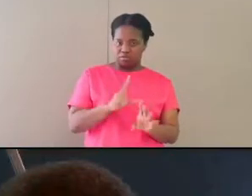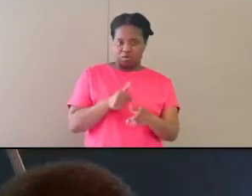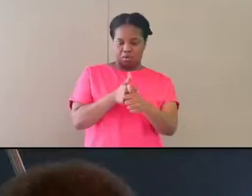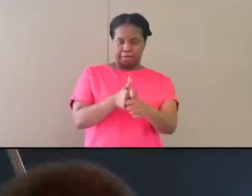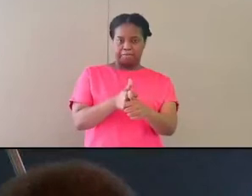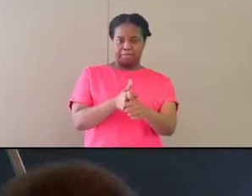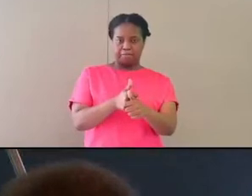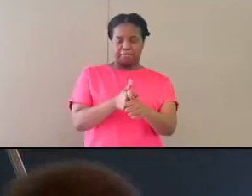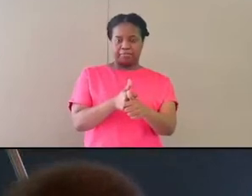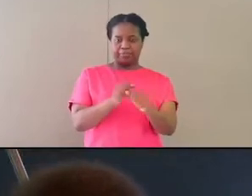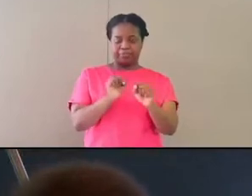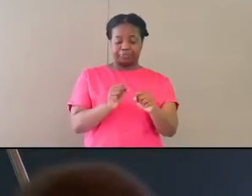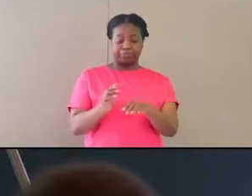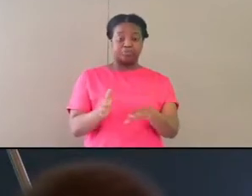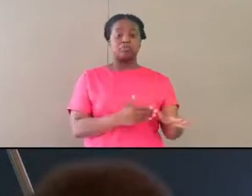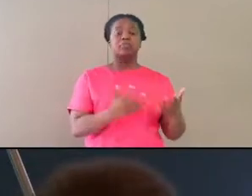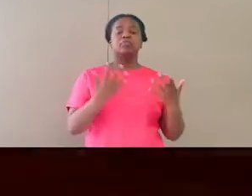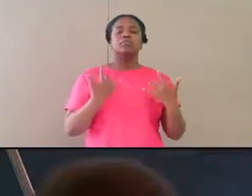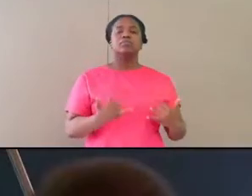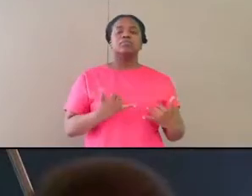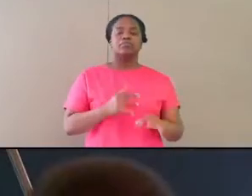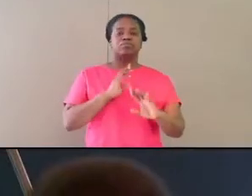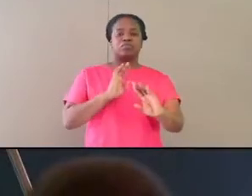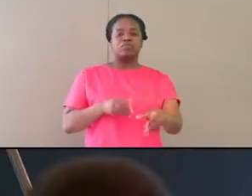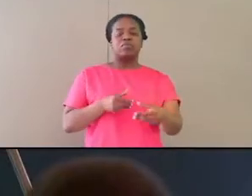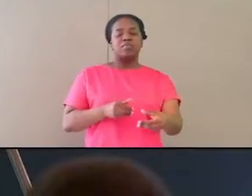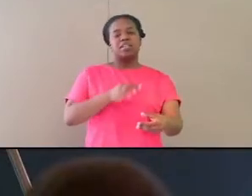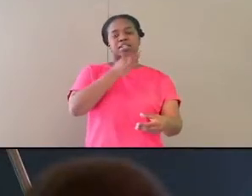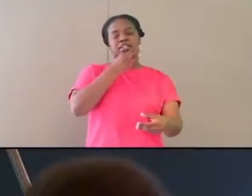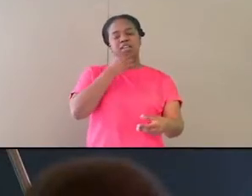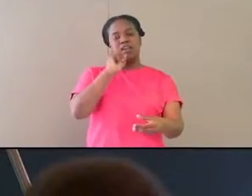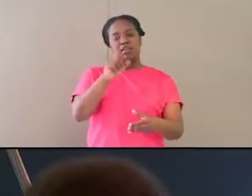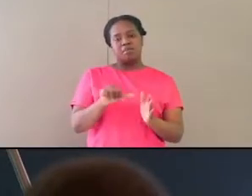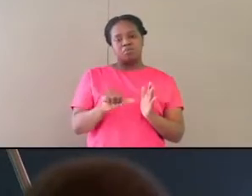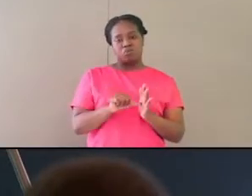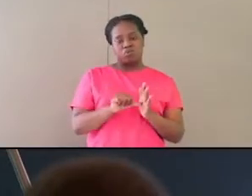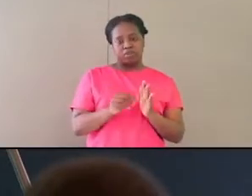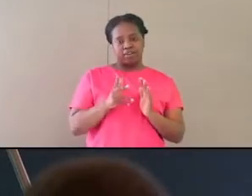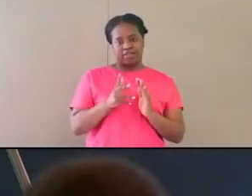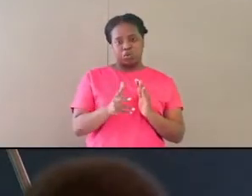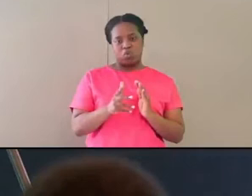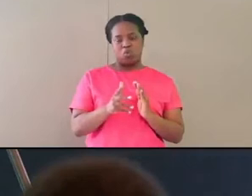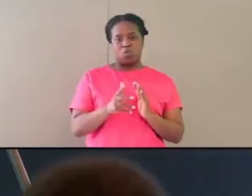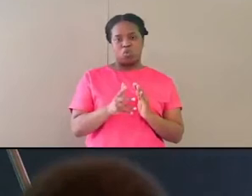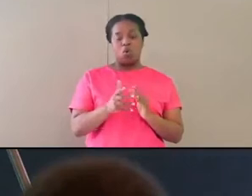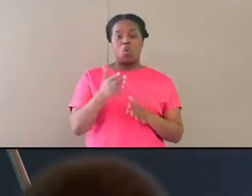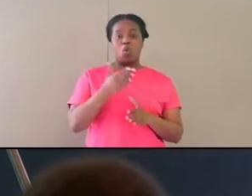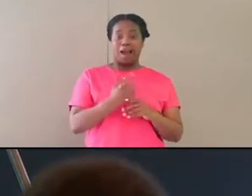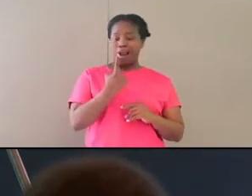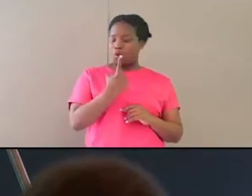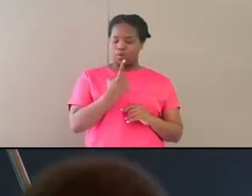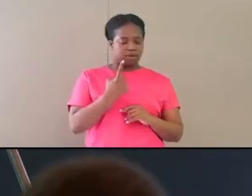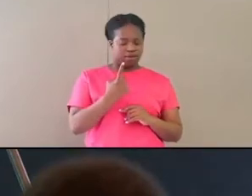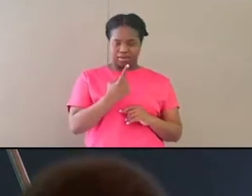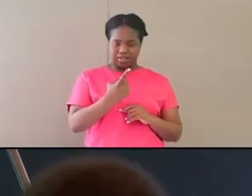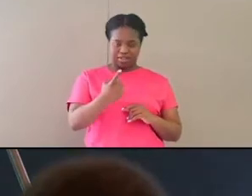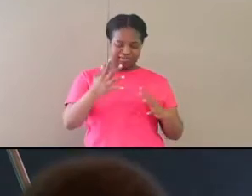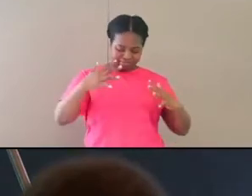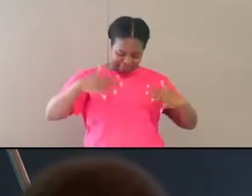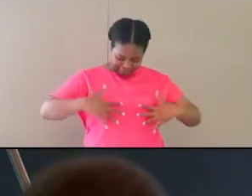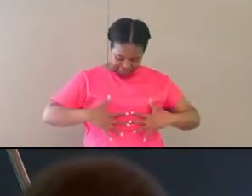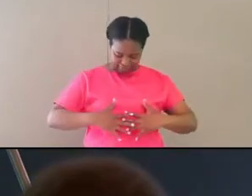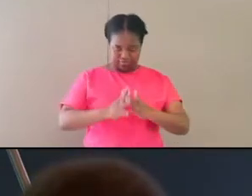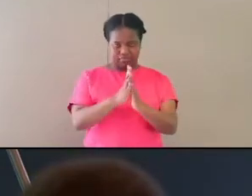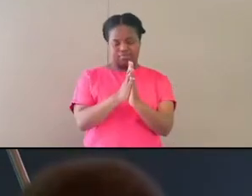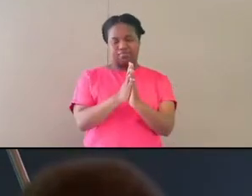findings this launch today reemphasizes the importance of this collective work it helps all of us to